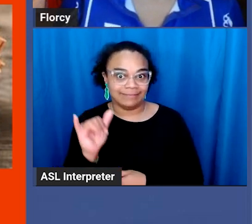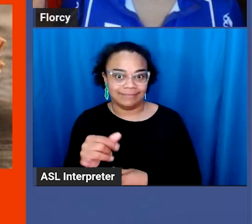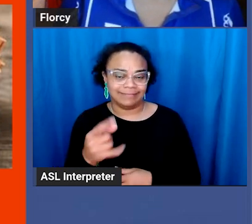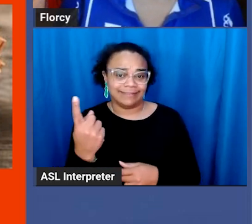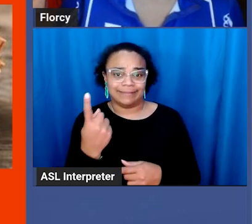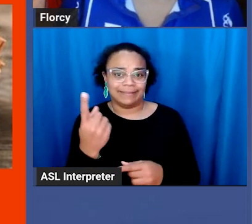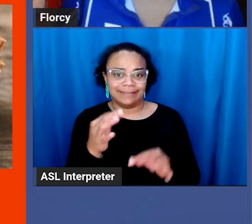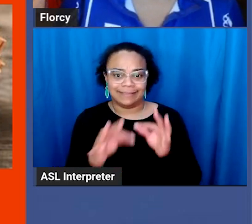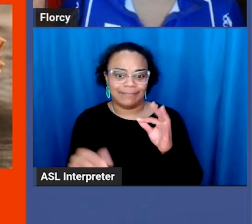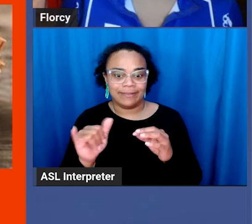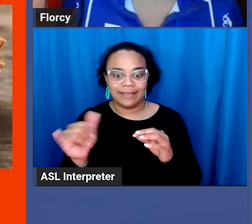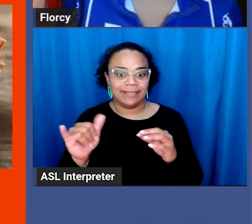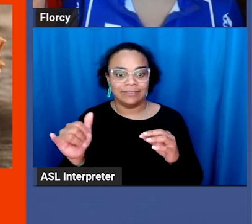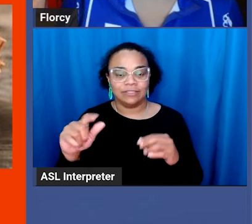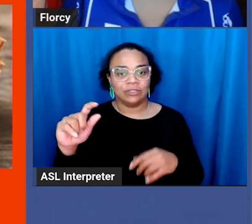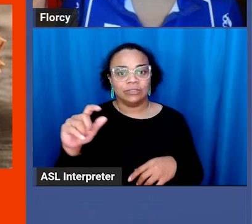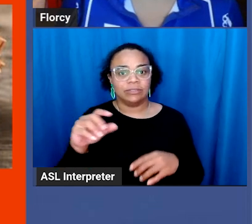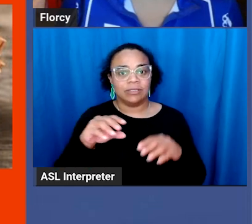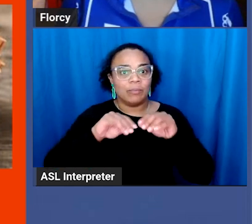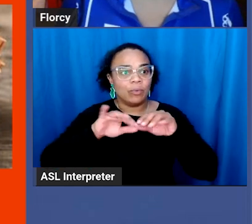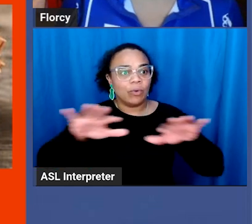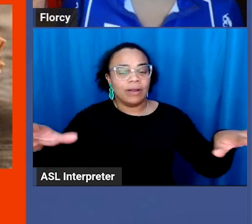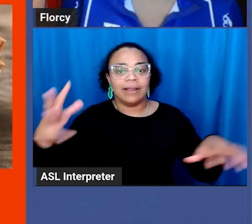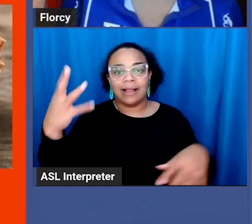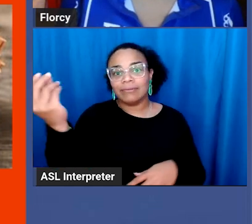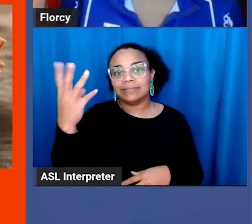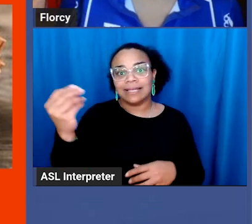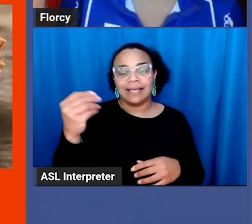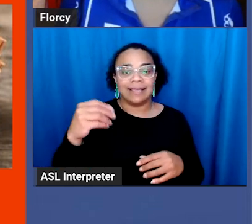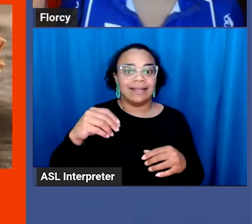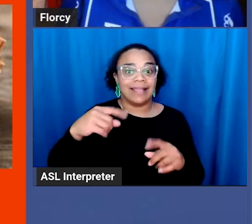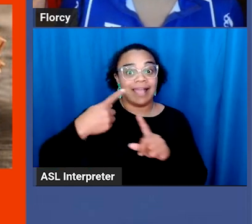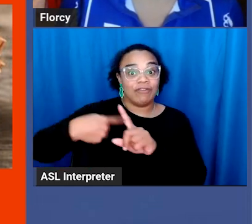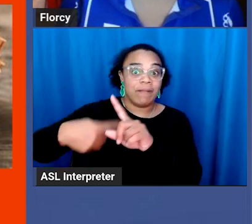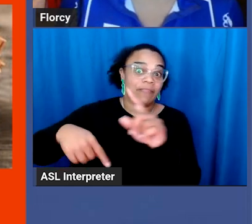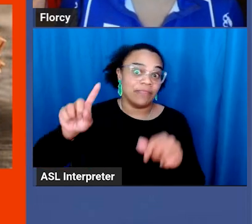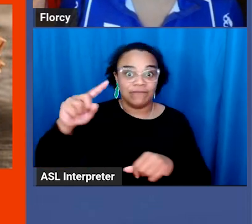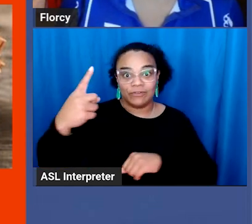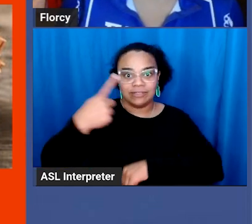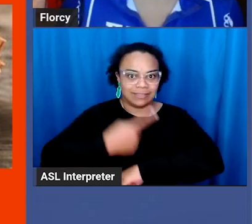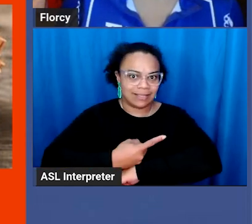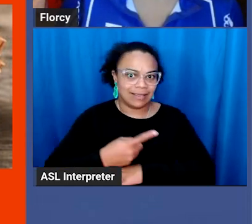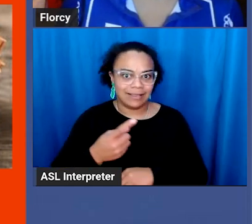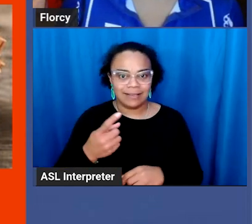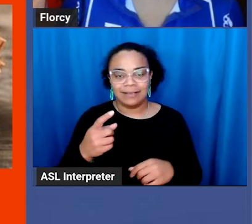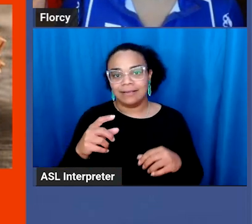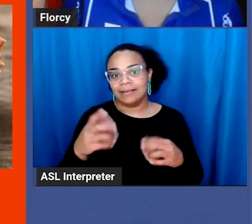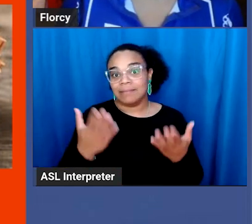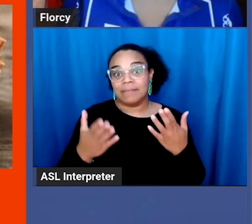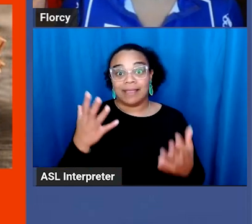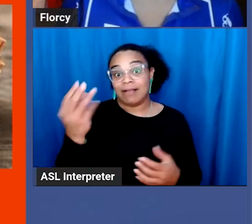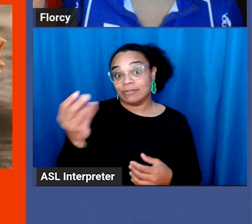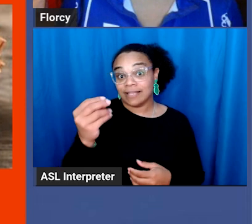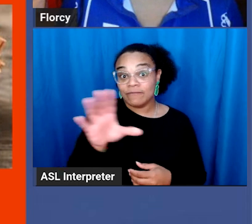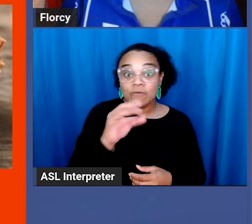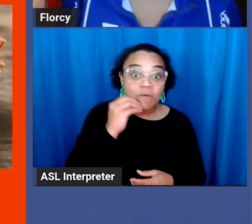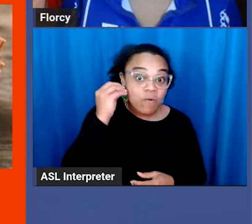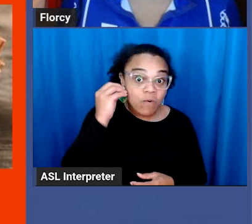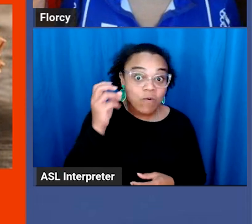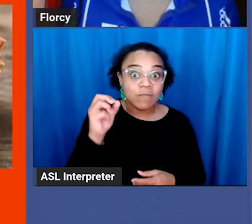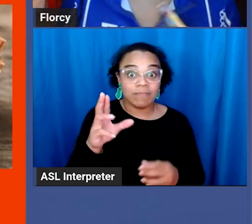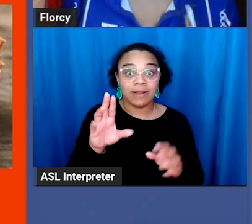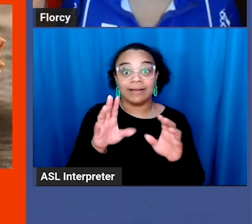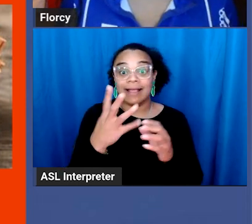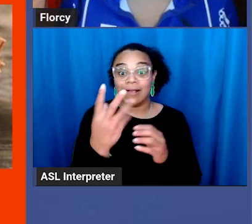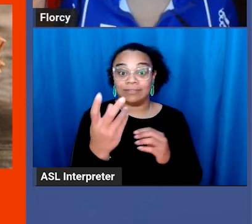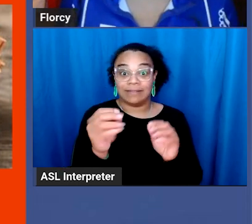as blowing it outside every first of the month, whether that be like of your home, like the door, or like